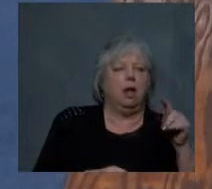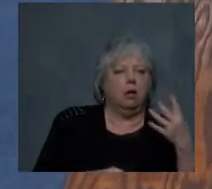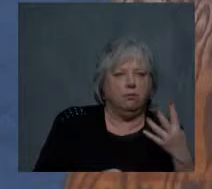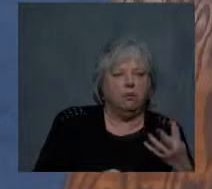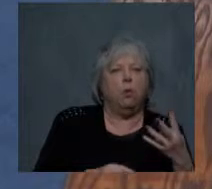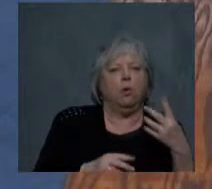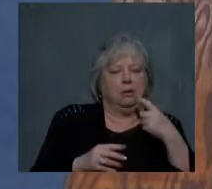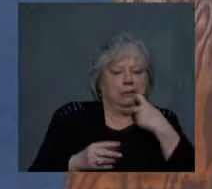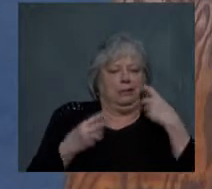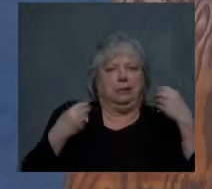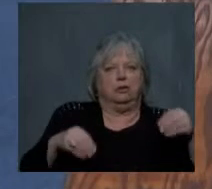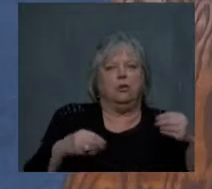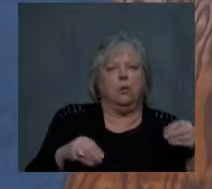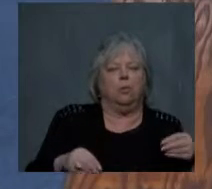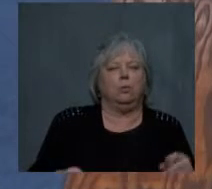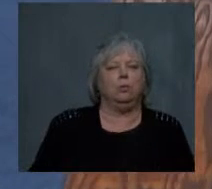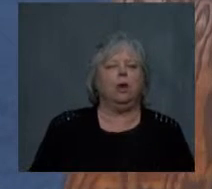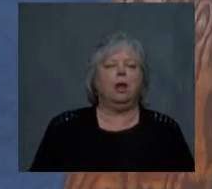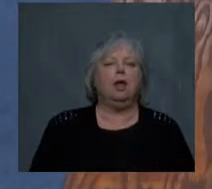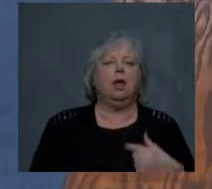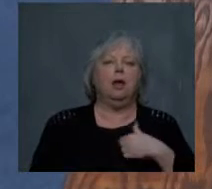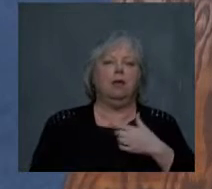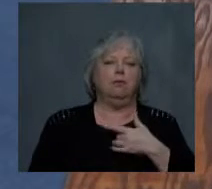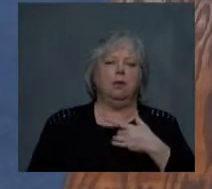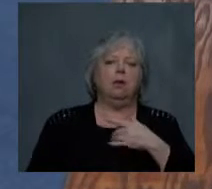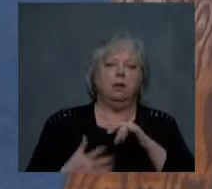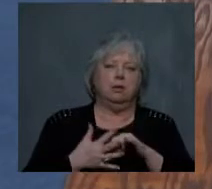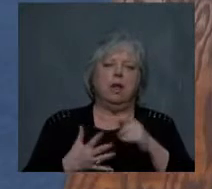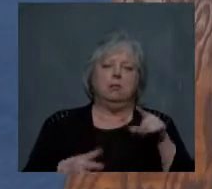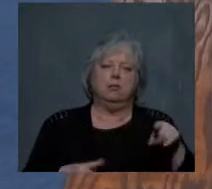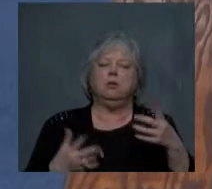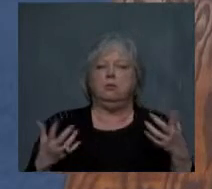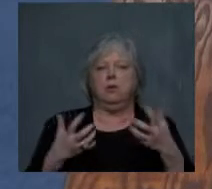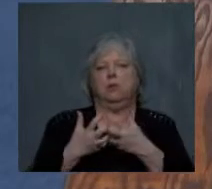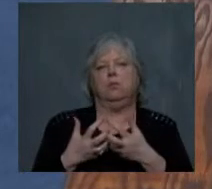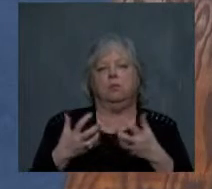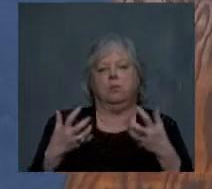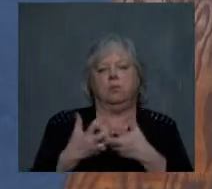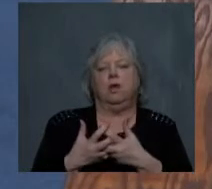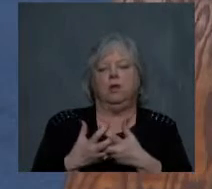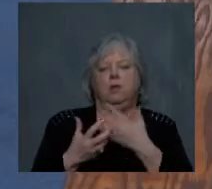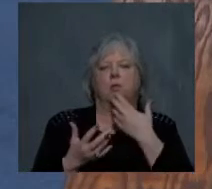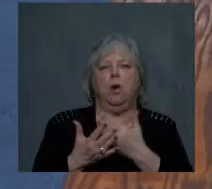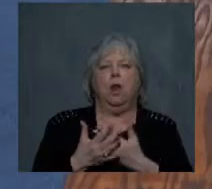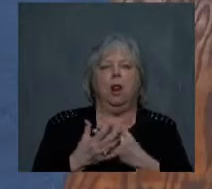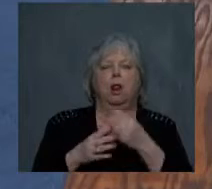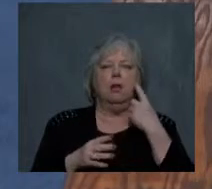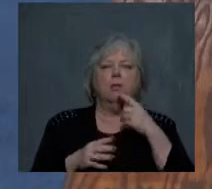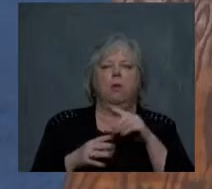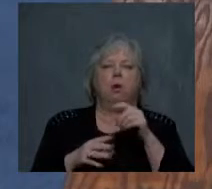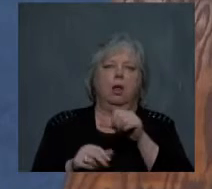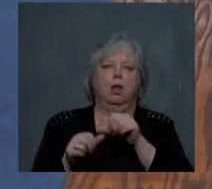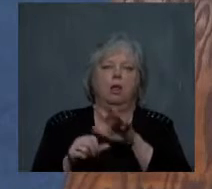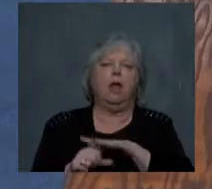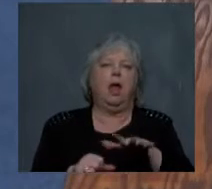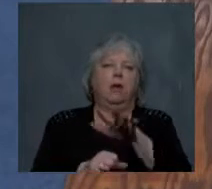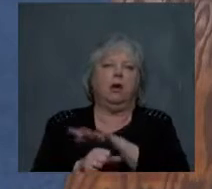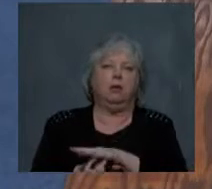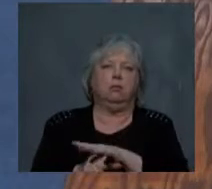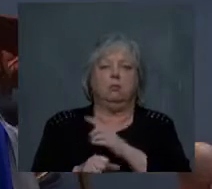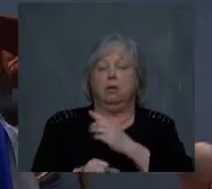and I think it fits well in the area. So glad to answer any